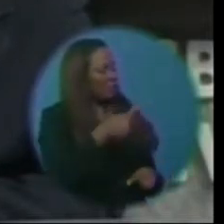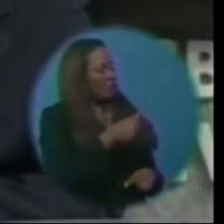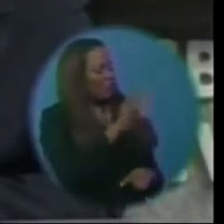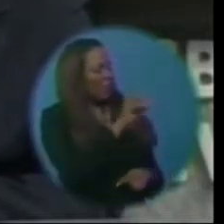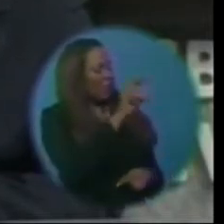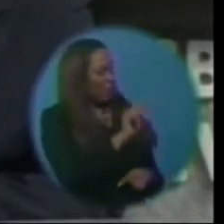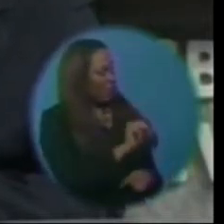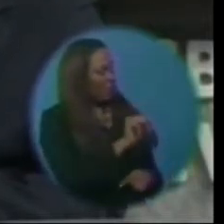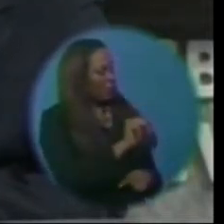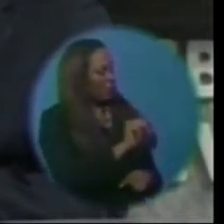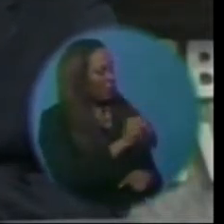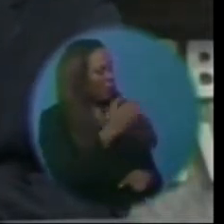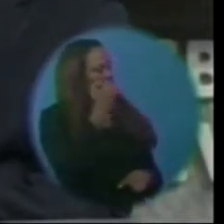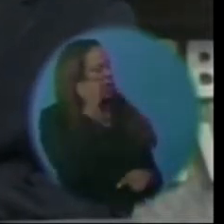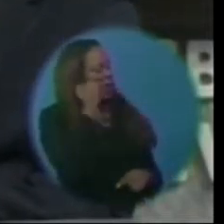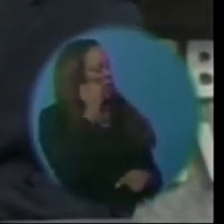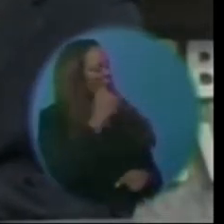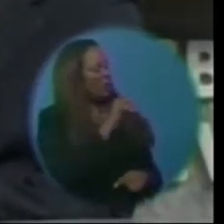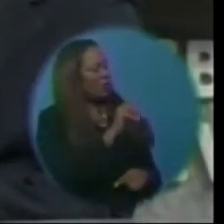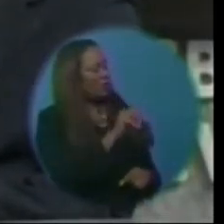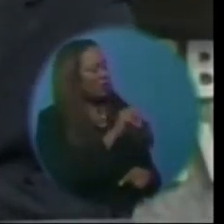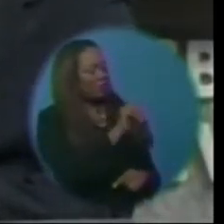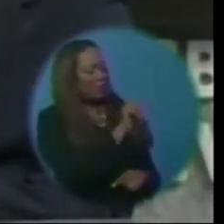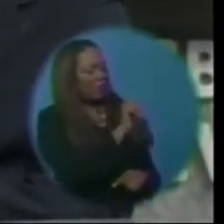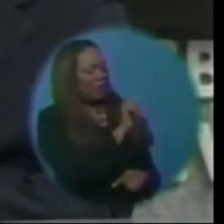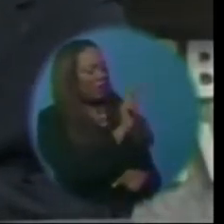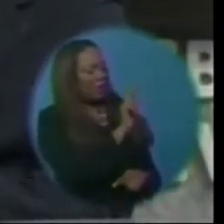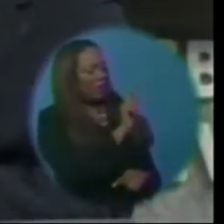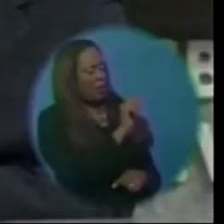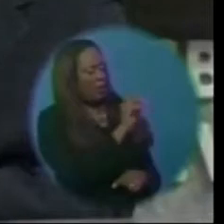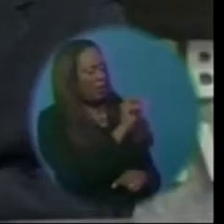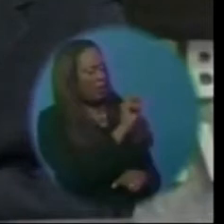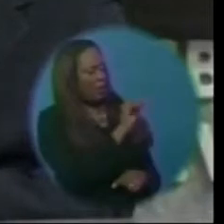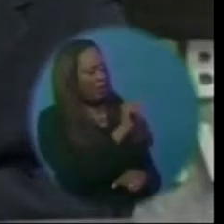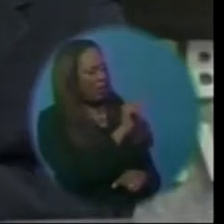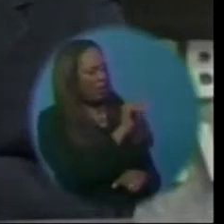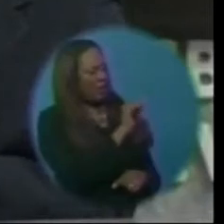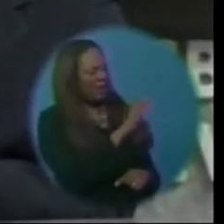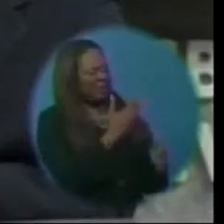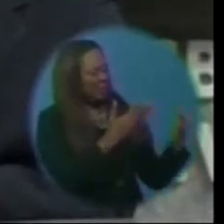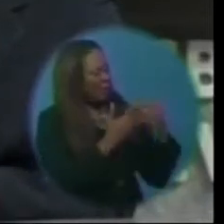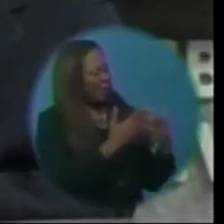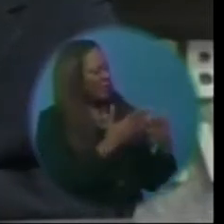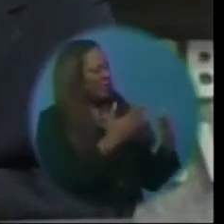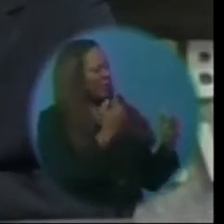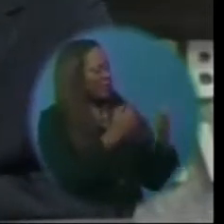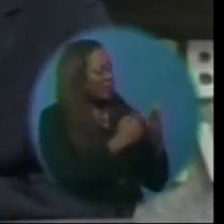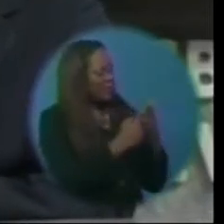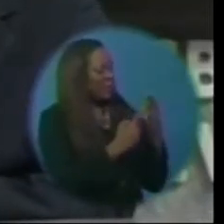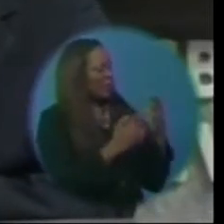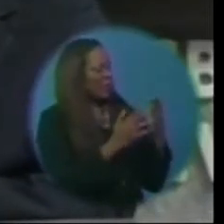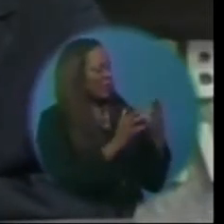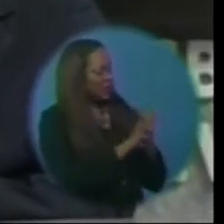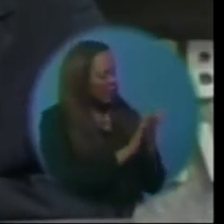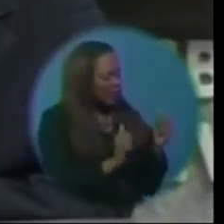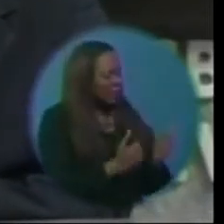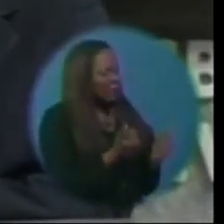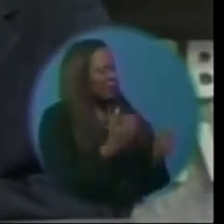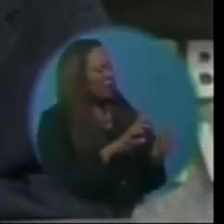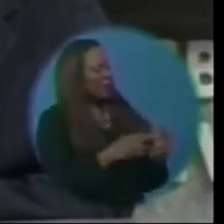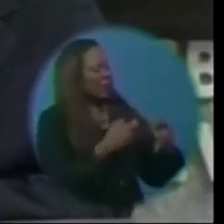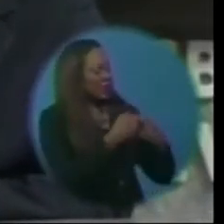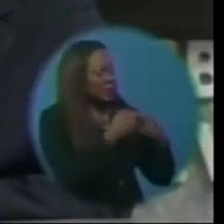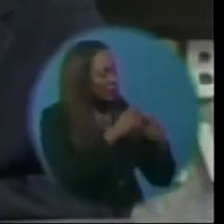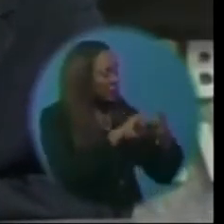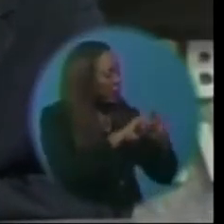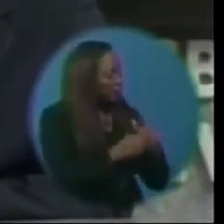damaged. If we were to put it on automatic restart, then there's a fear that we could damage the shroud or the pump or the VFDs or any of the electrical